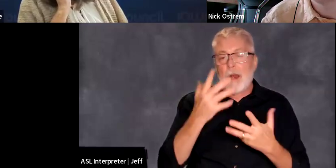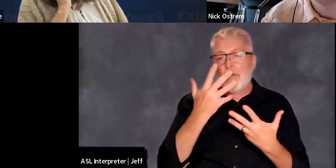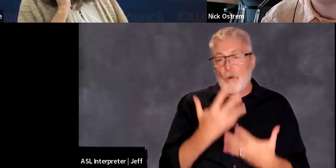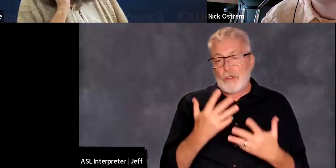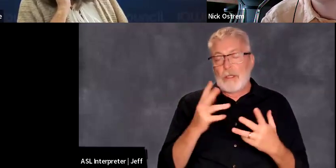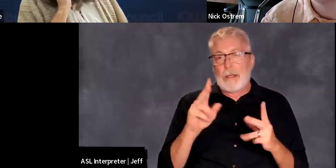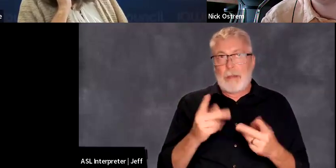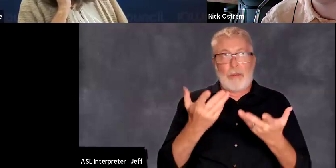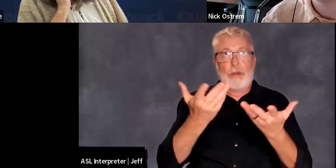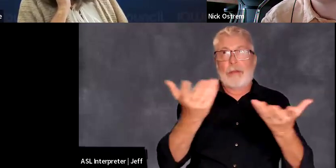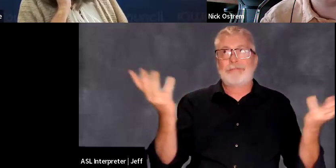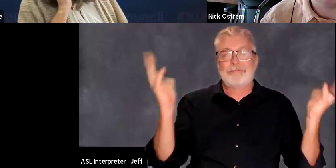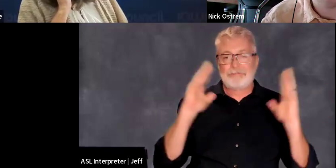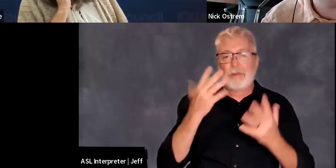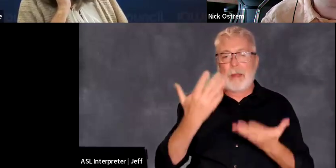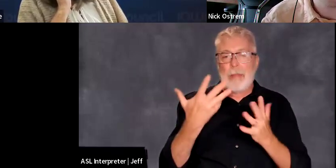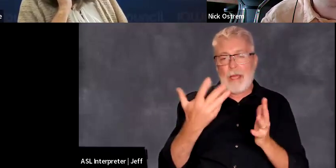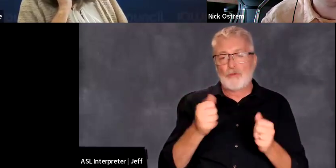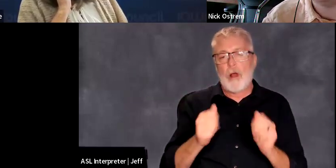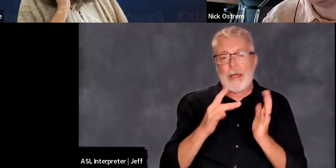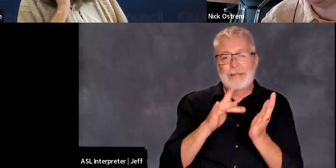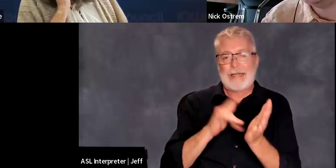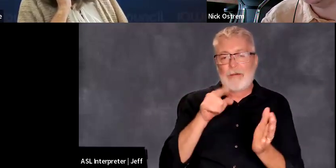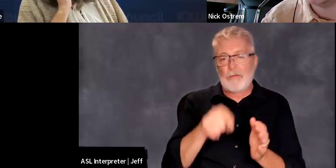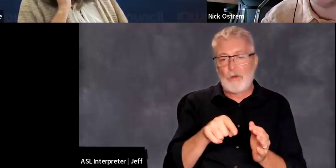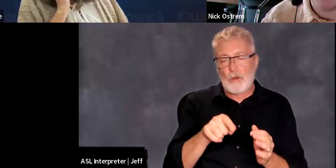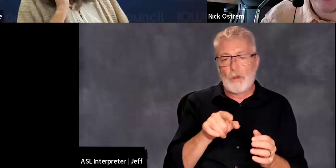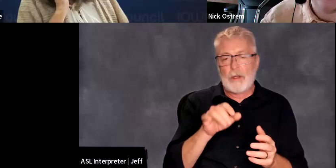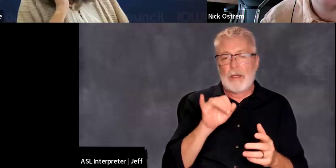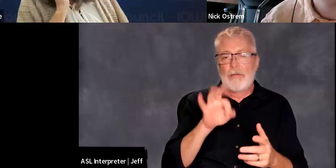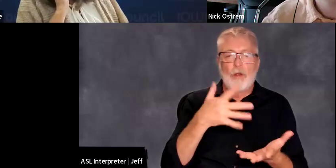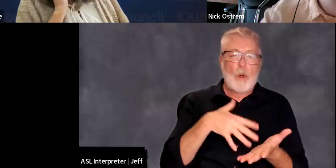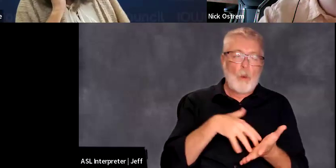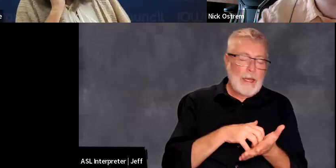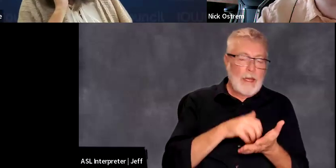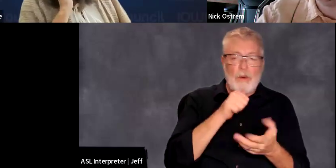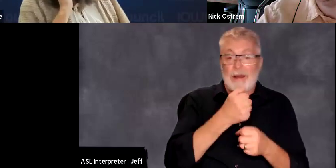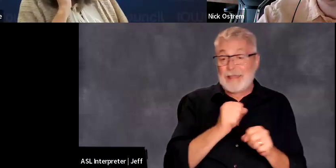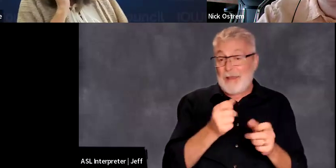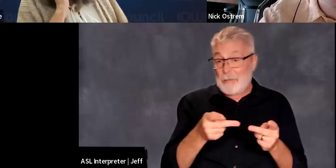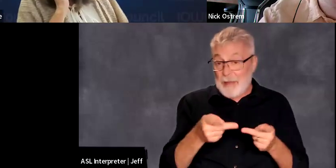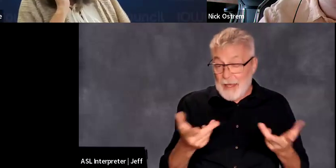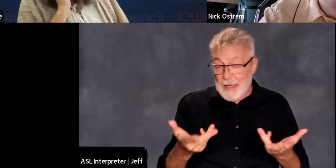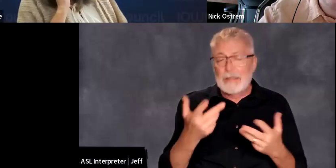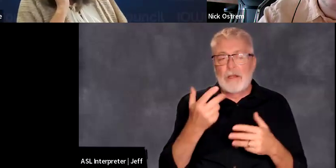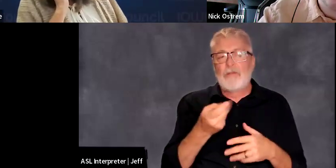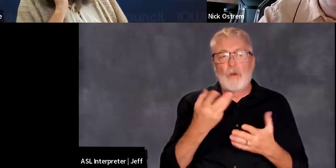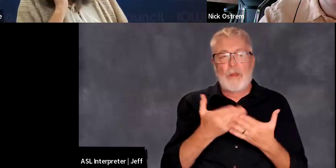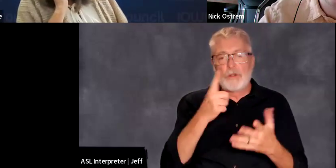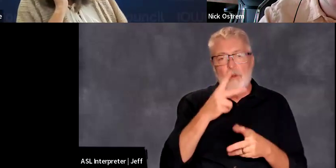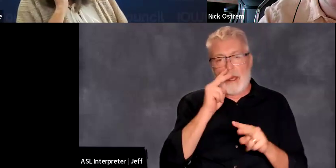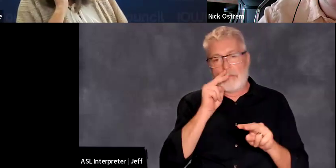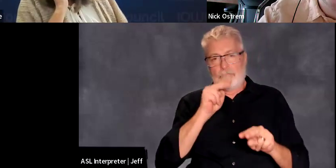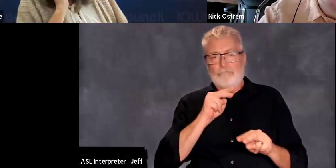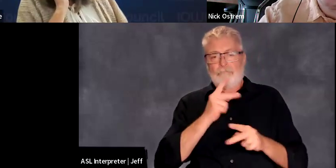who may want to take advantage of you if you're in a weak or unsafe position. And so there are a few things that you can be looking out for